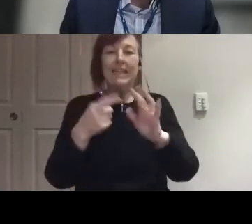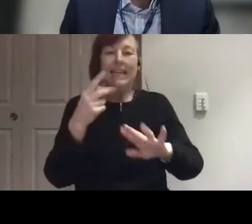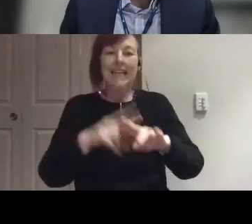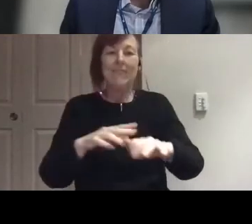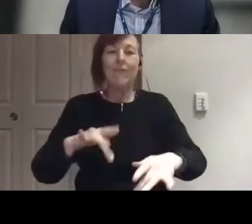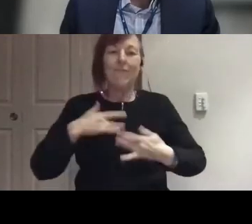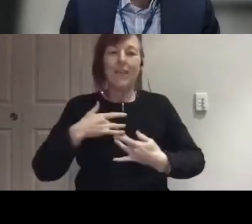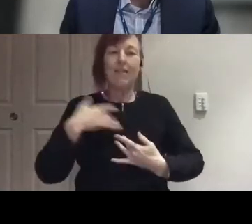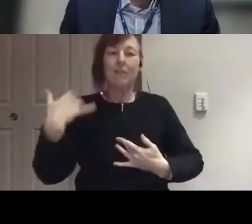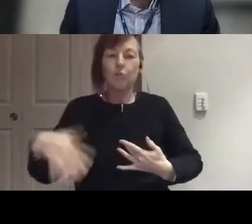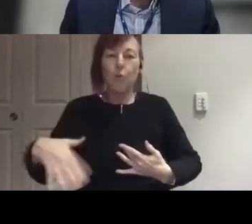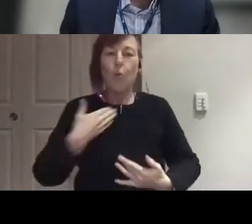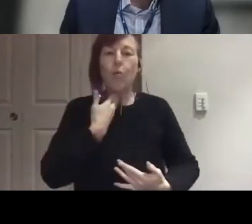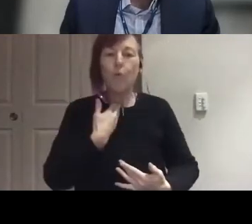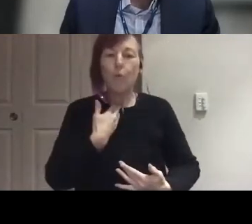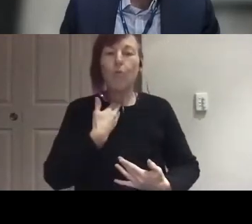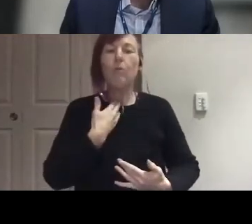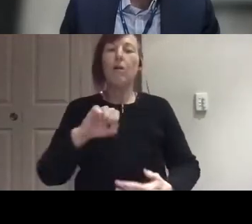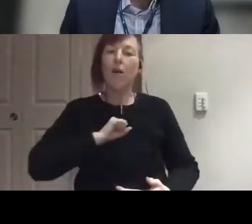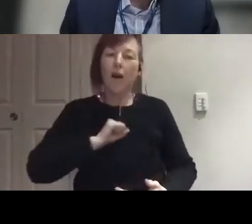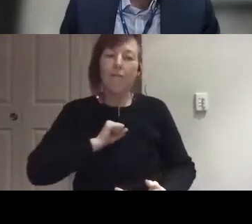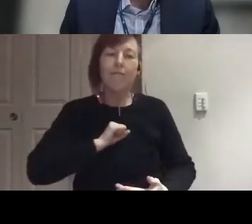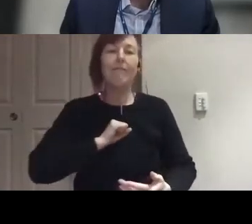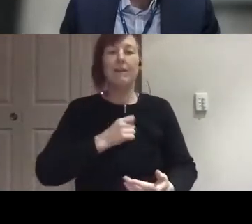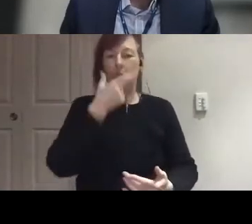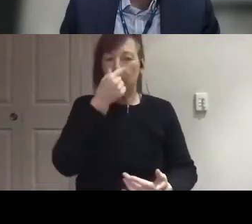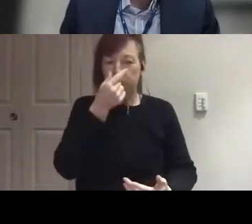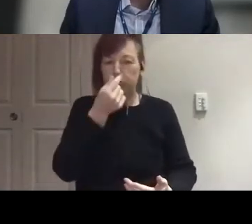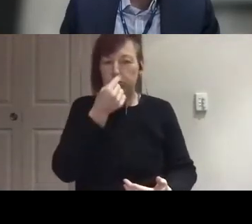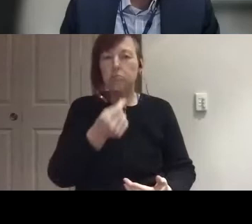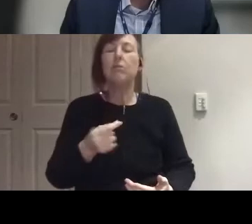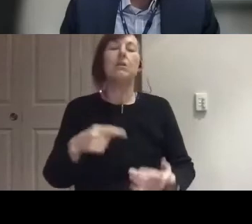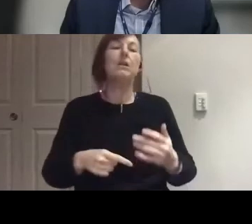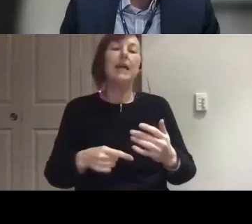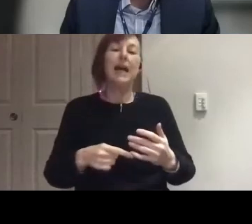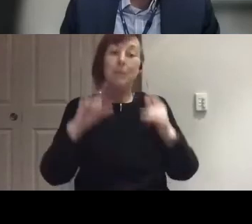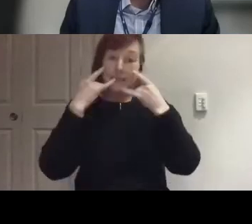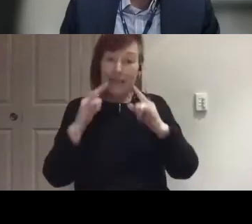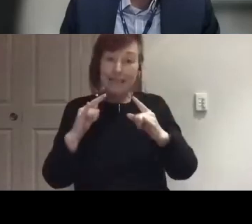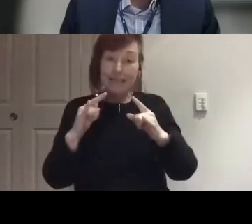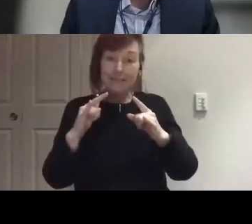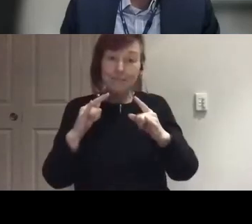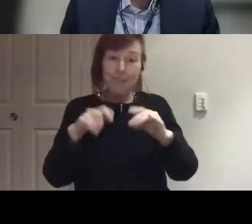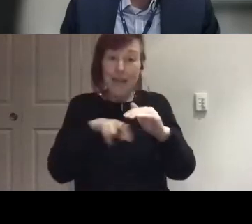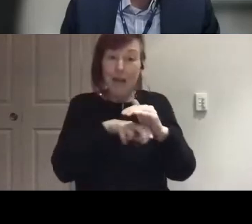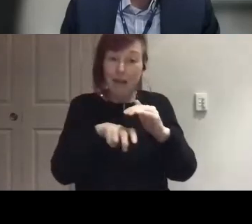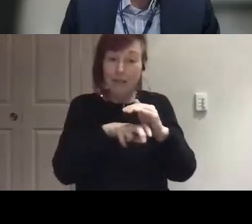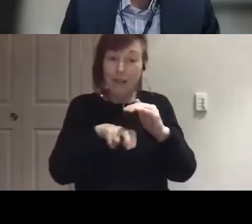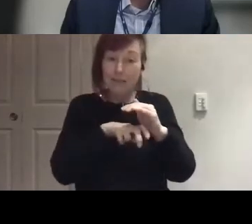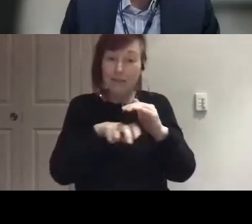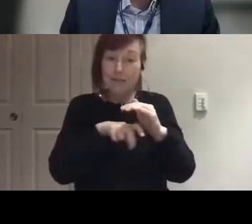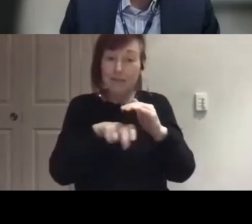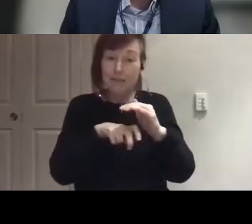throat, cough, runny nose, you just stop, go and get tested and isolate till you get your results. So that's effectively tier 3.